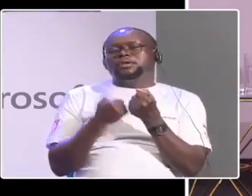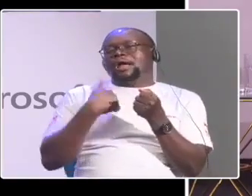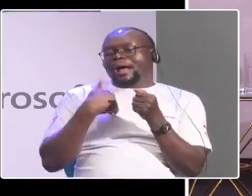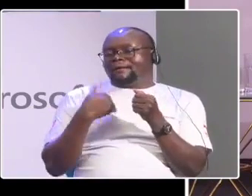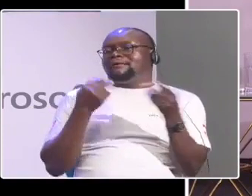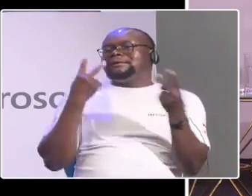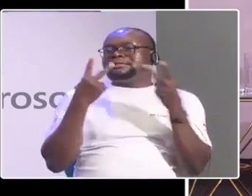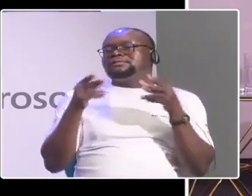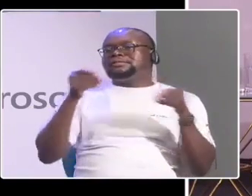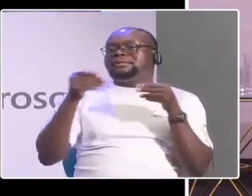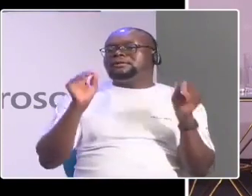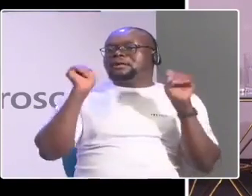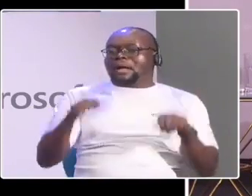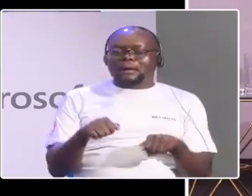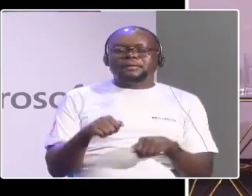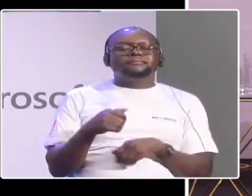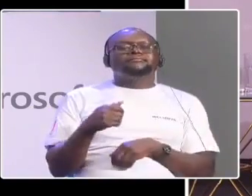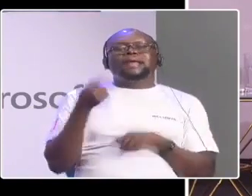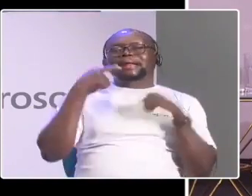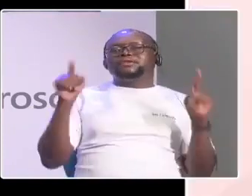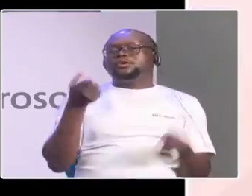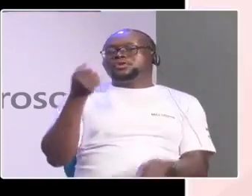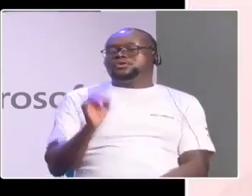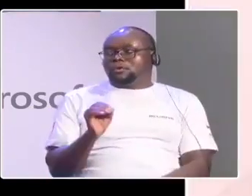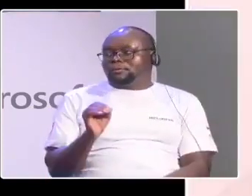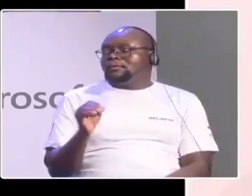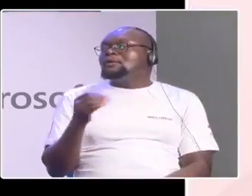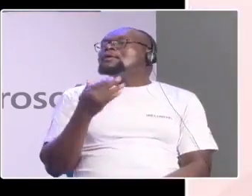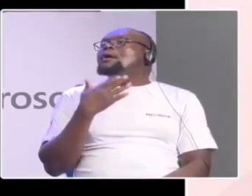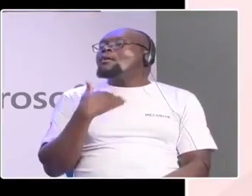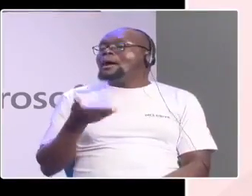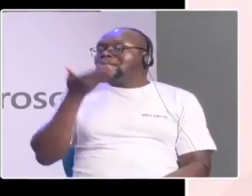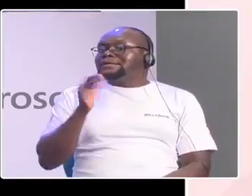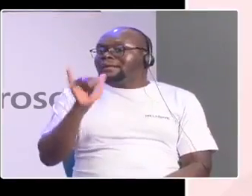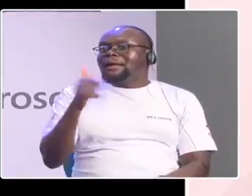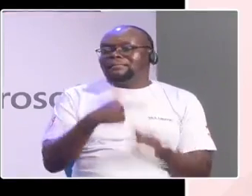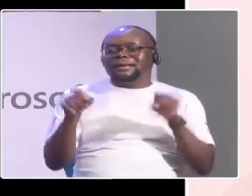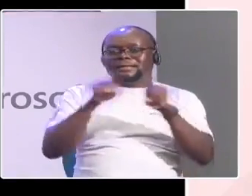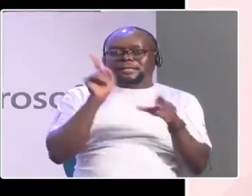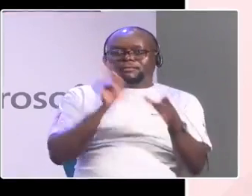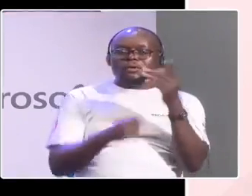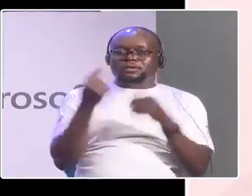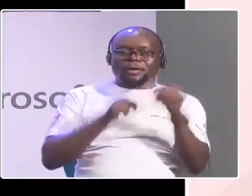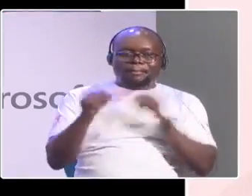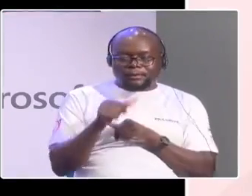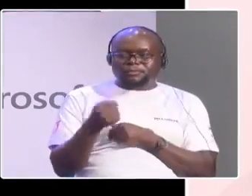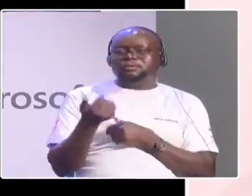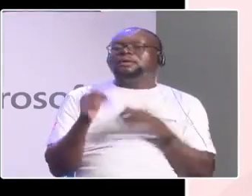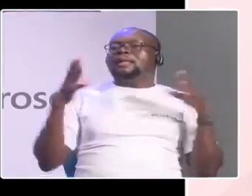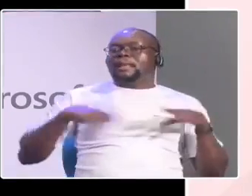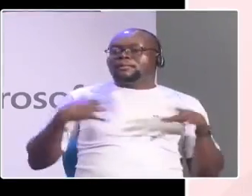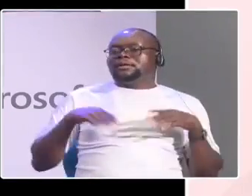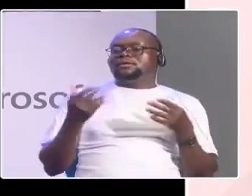invisible disability, may or may not disclose. So I would hazard to guess that it's the same as what they talk about in the